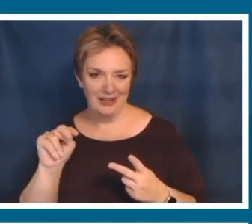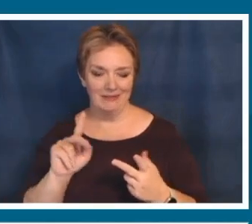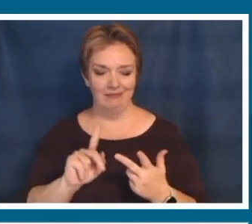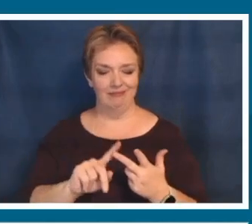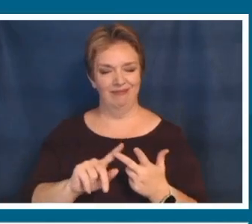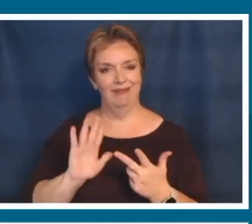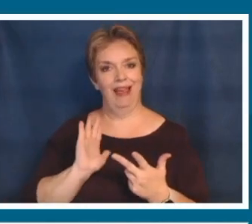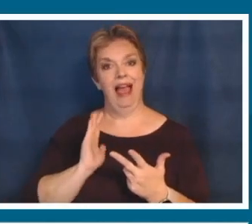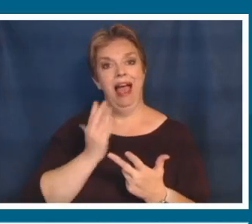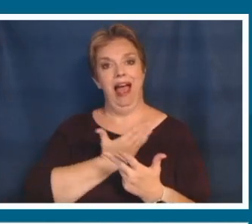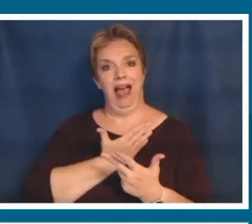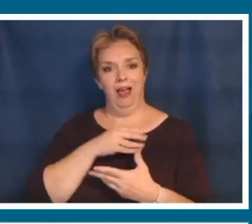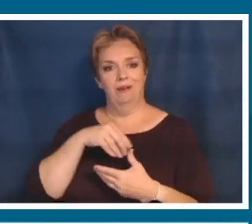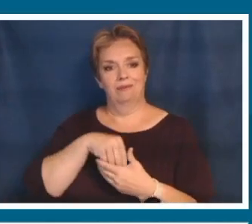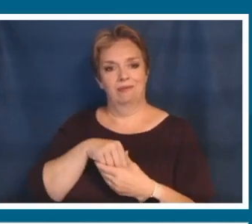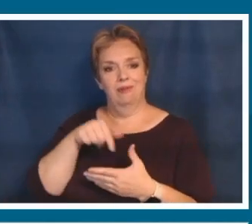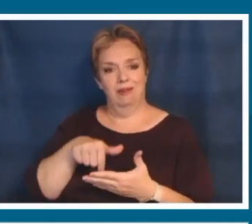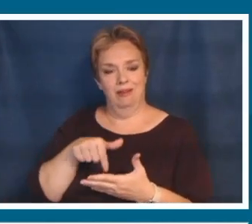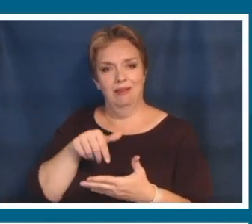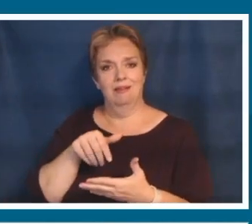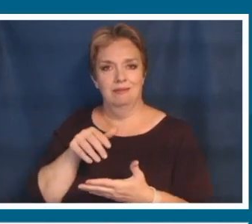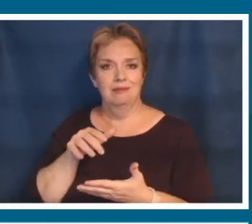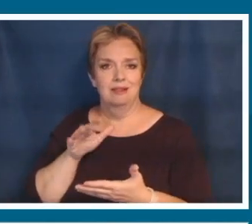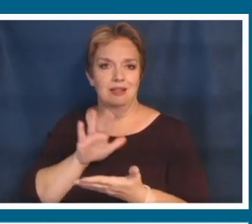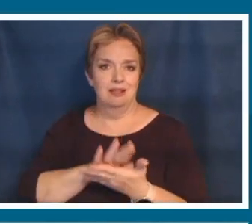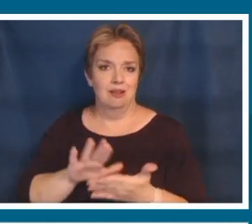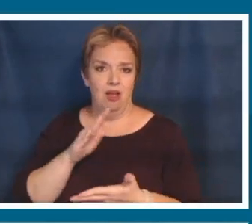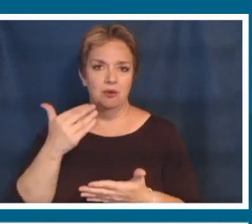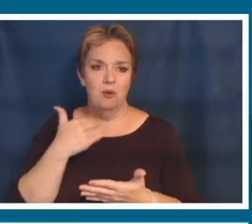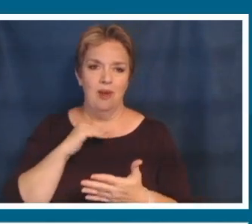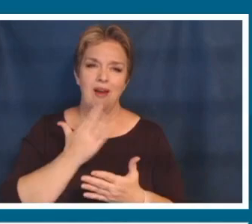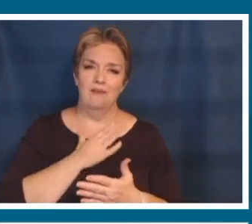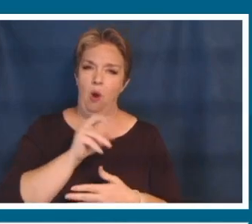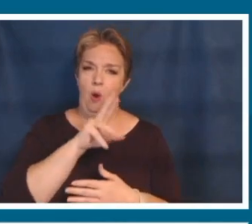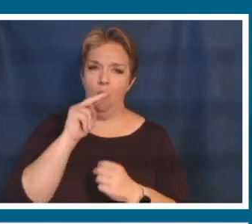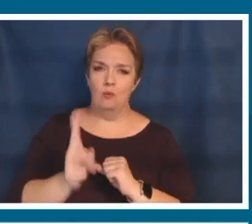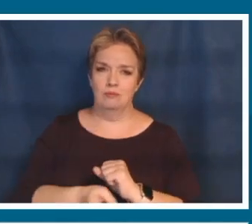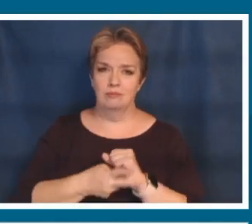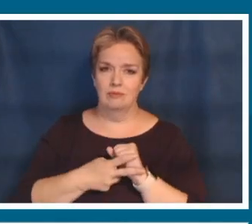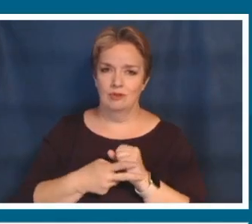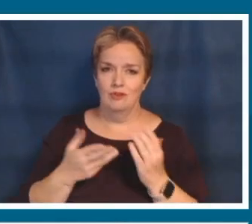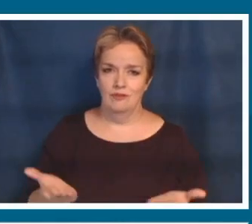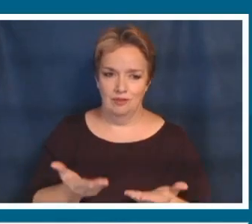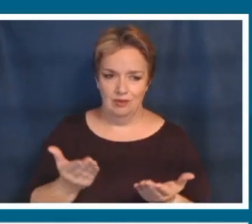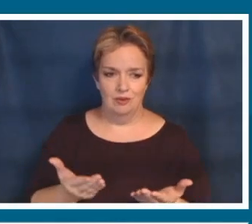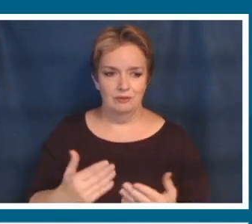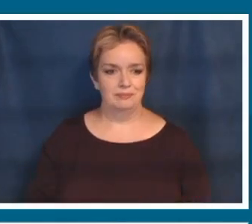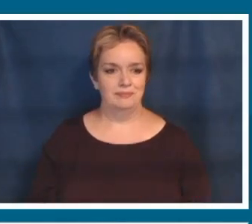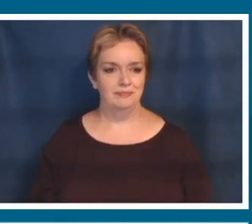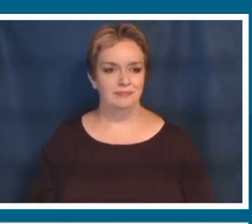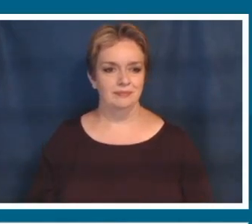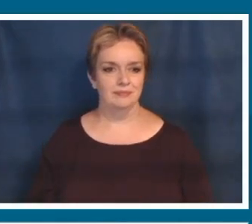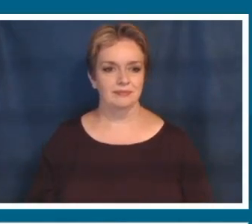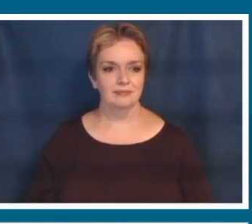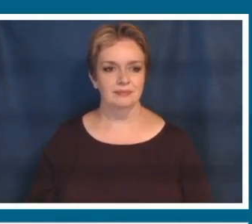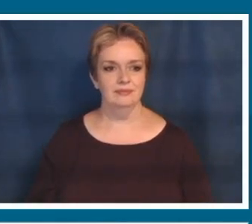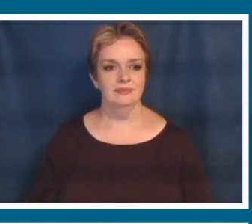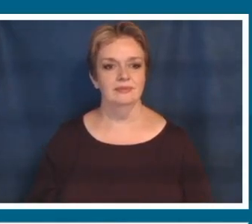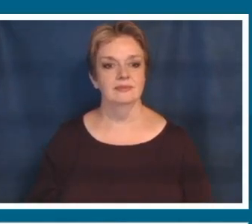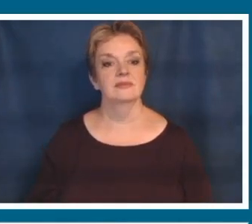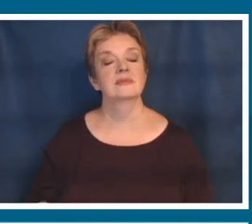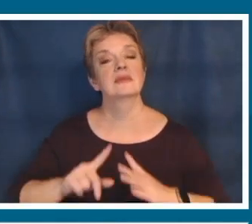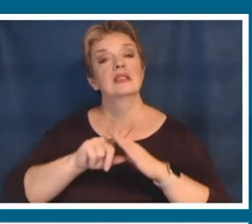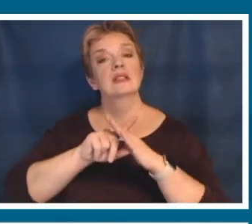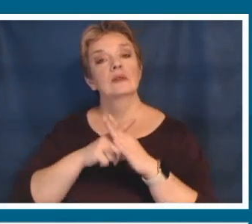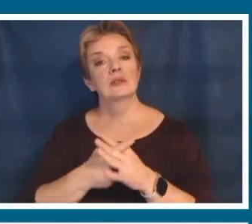Bascom Lamar Lunsford collection in our digital archives here. But we begin with these songs and have